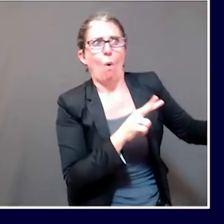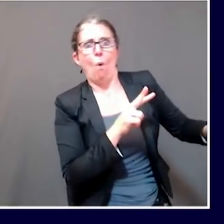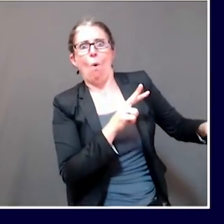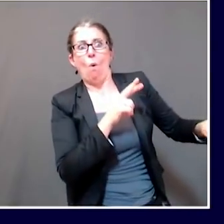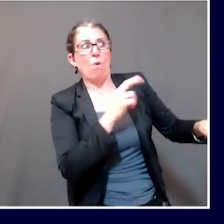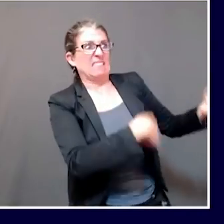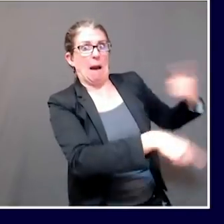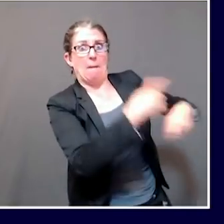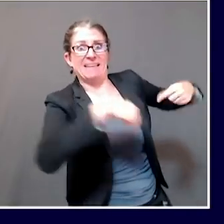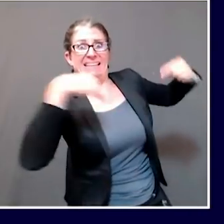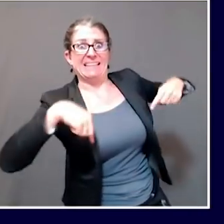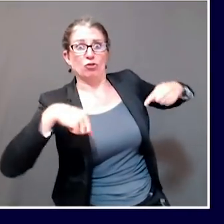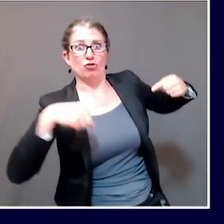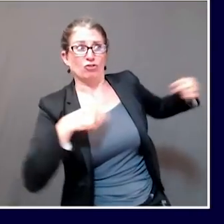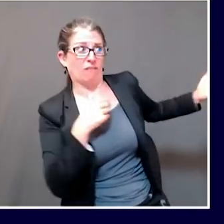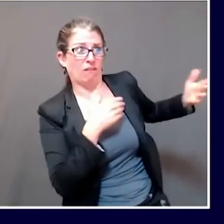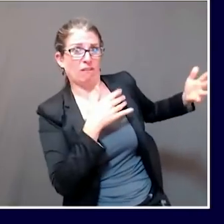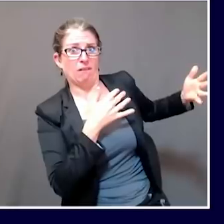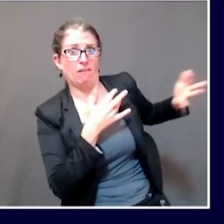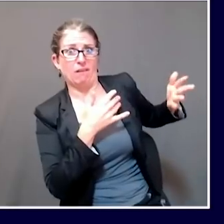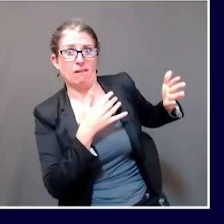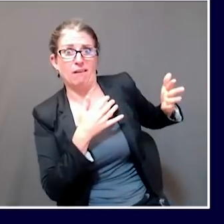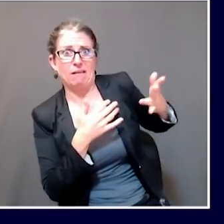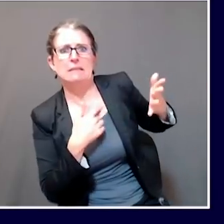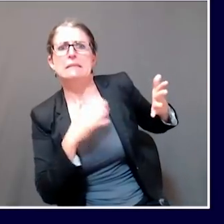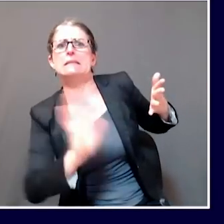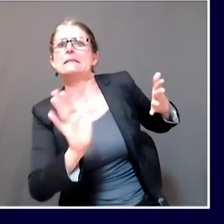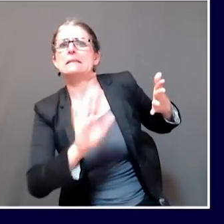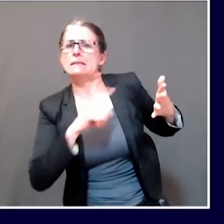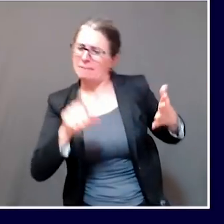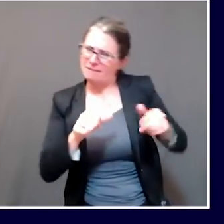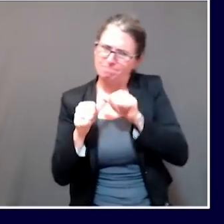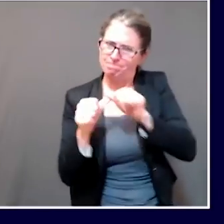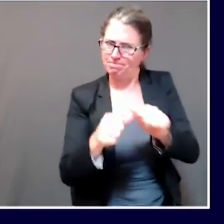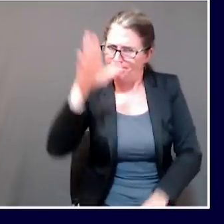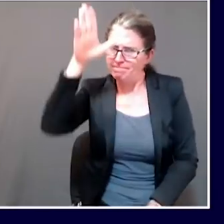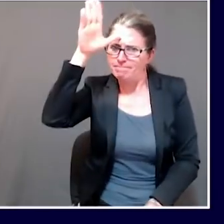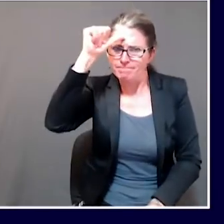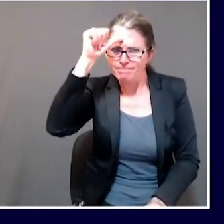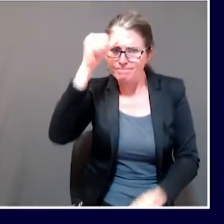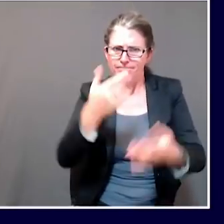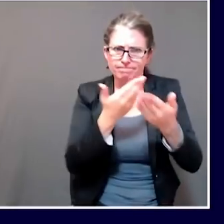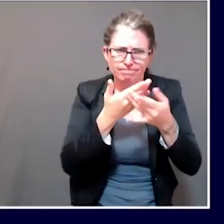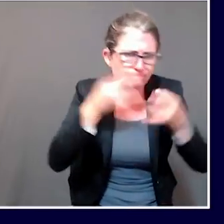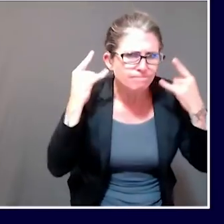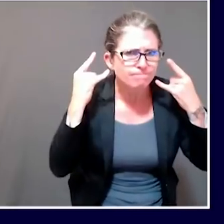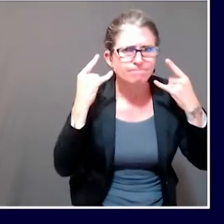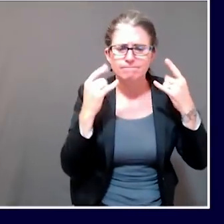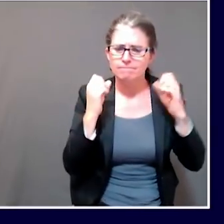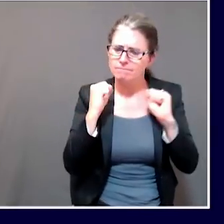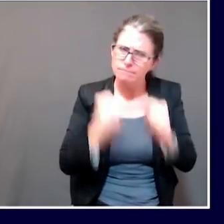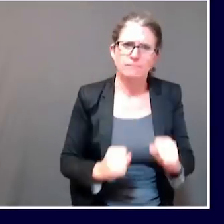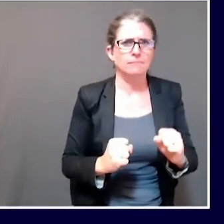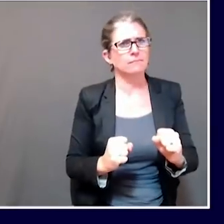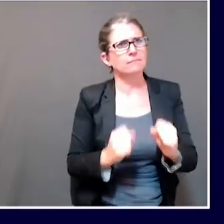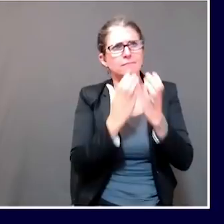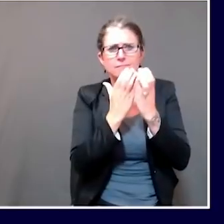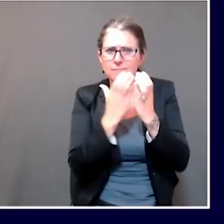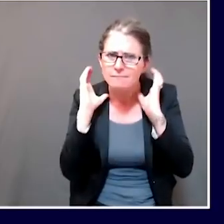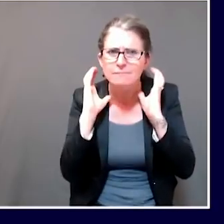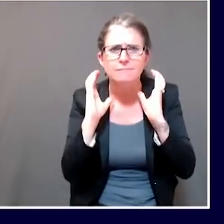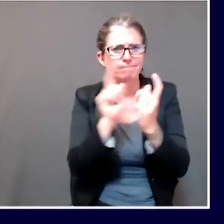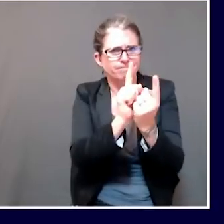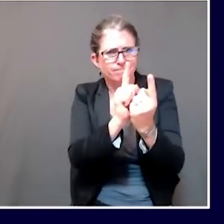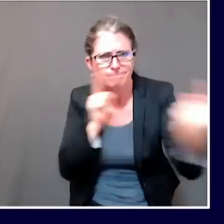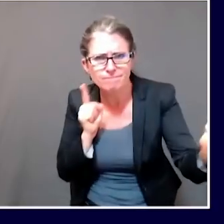the COVID-19 diet that we've been on and keep wearing those face coverings and keep remaining physically distanced.